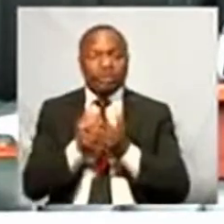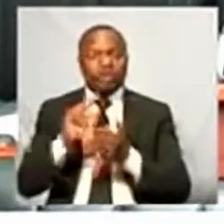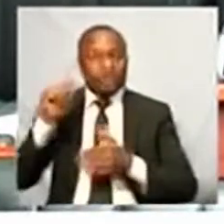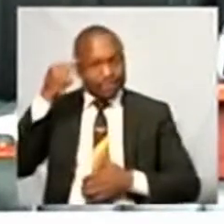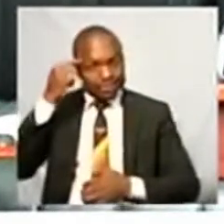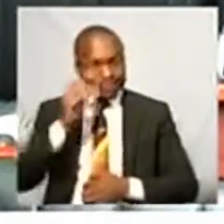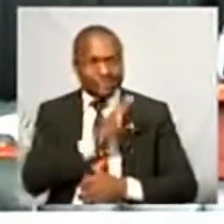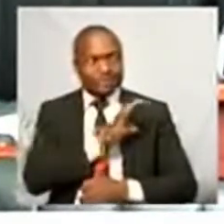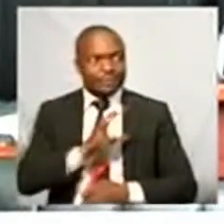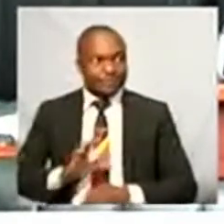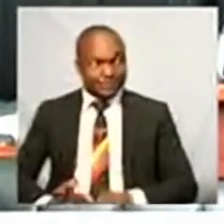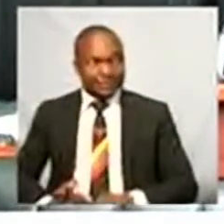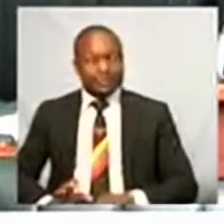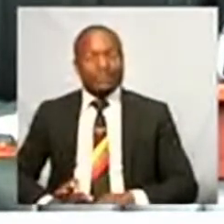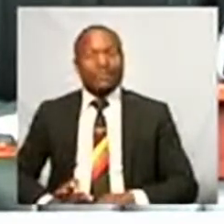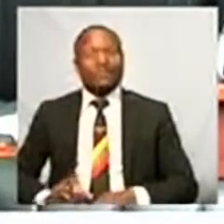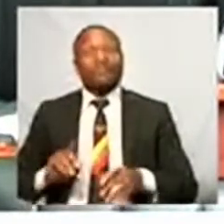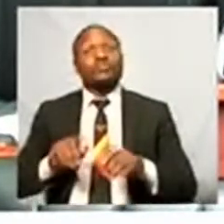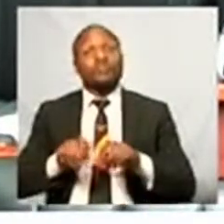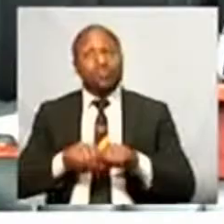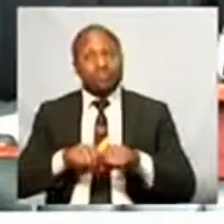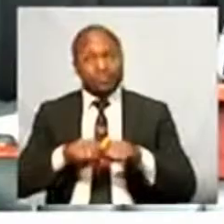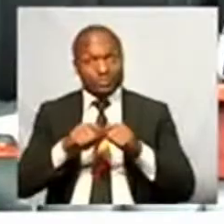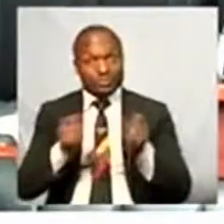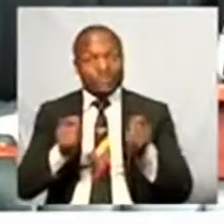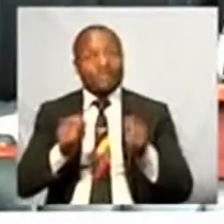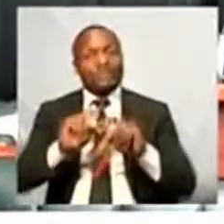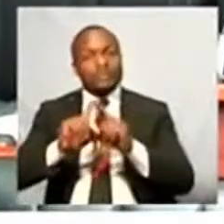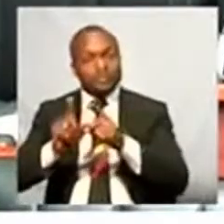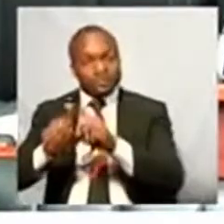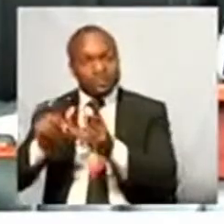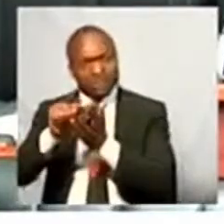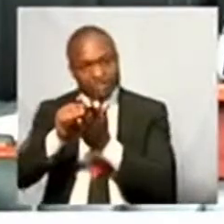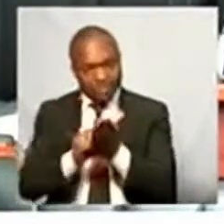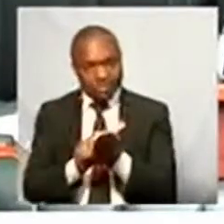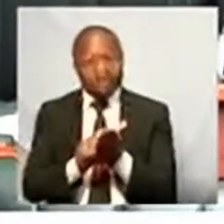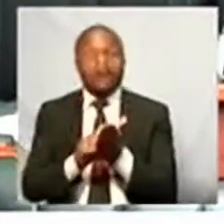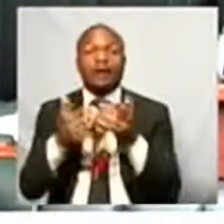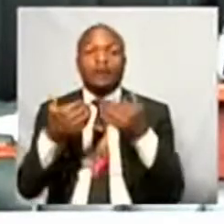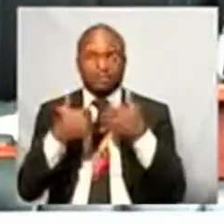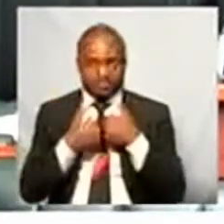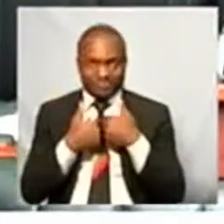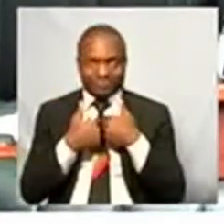bodies promulgated under the various laws have